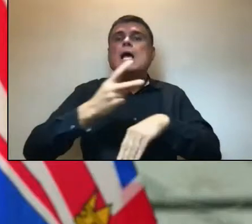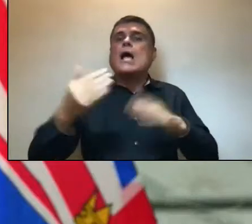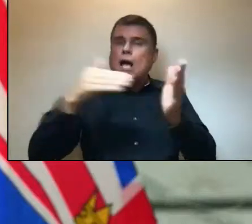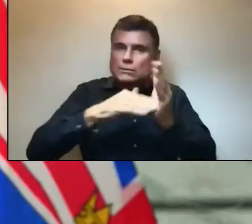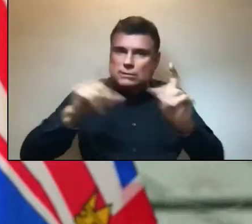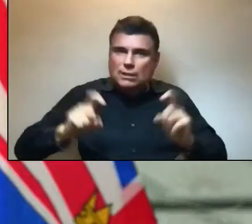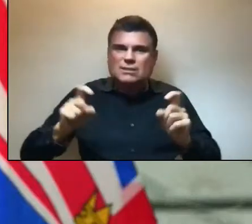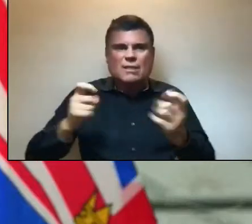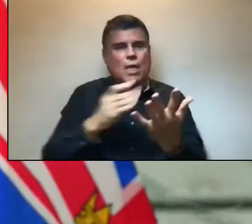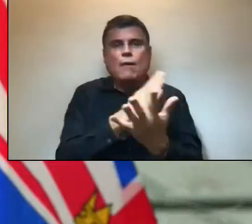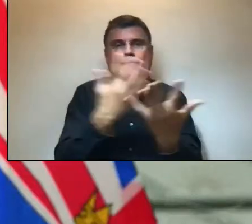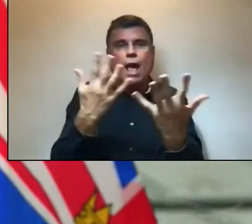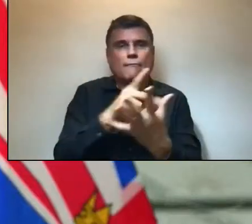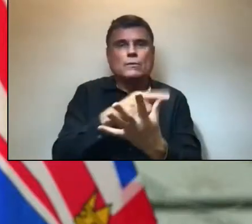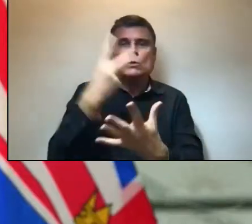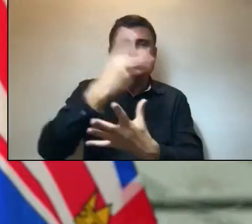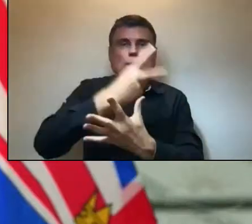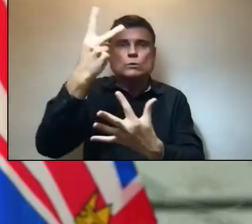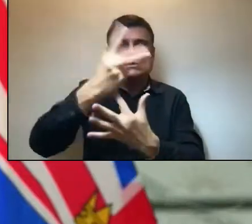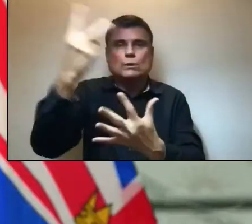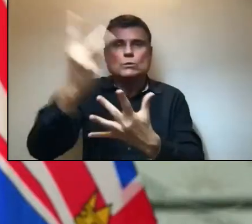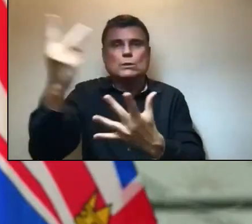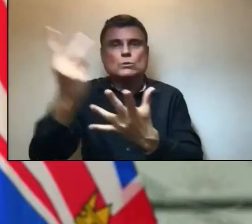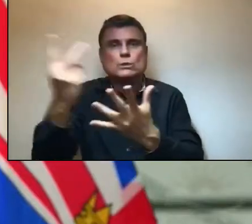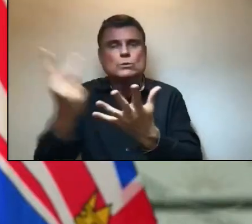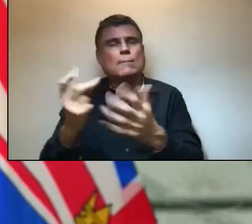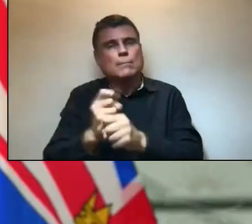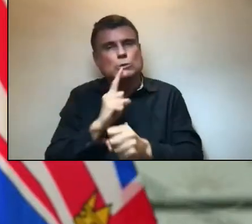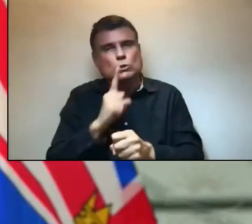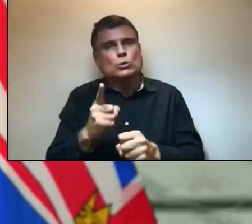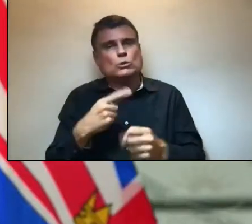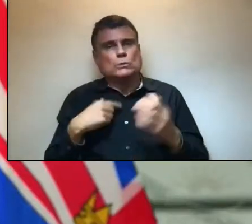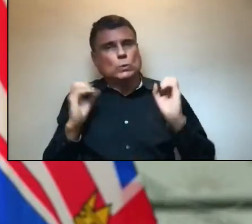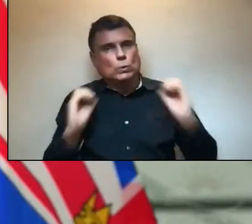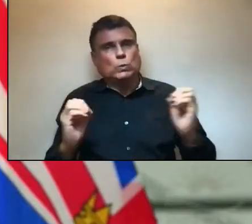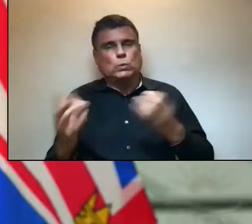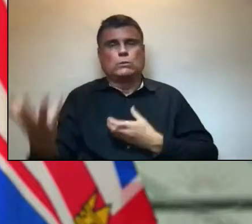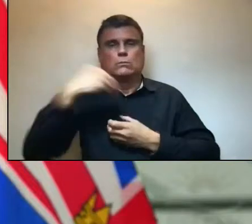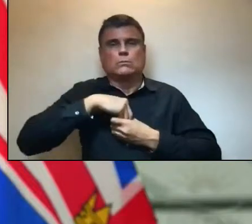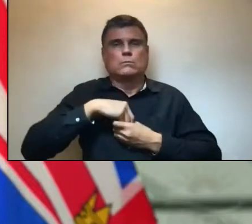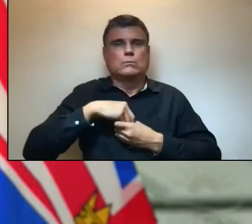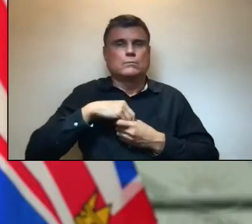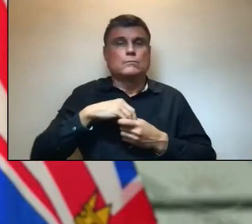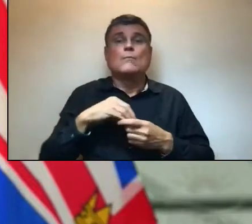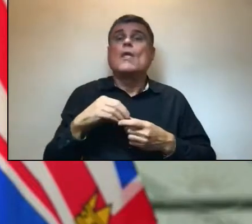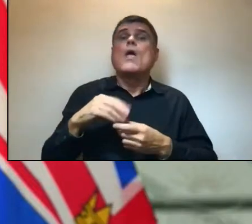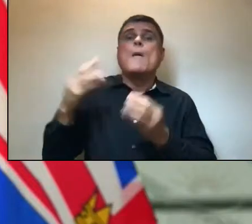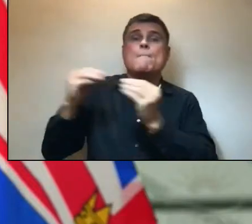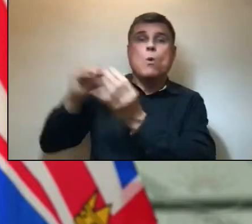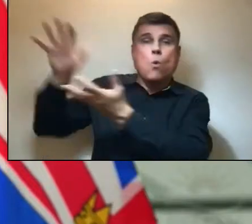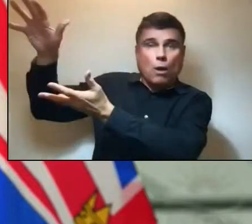kits that are put together, we will make them more available for people across the province.